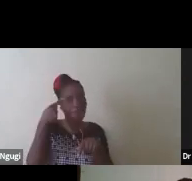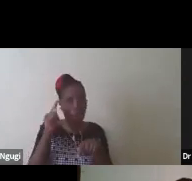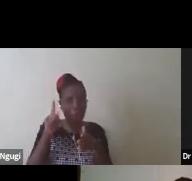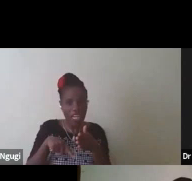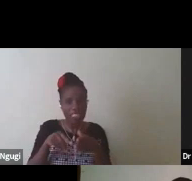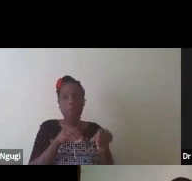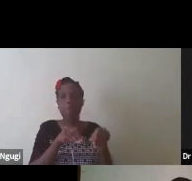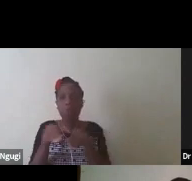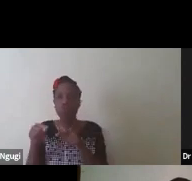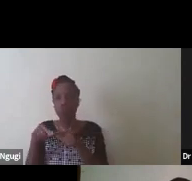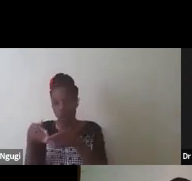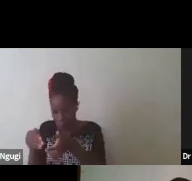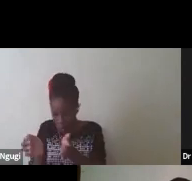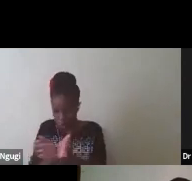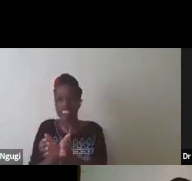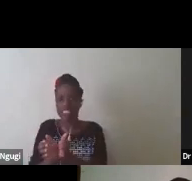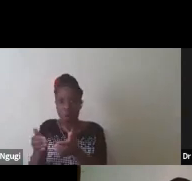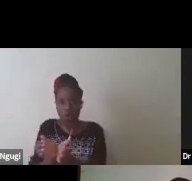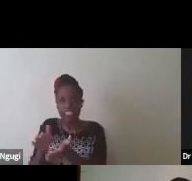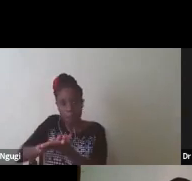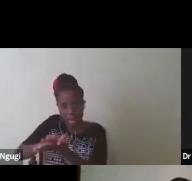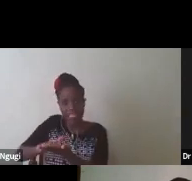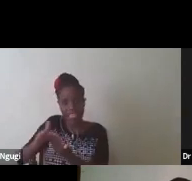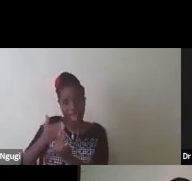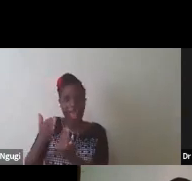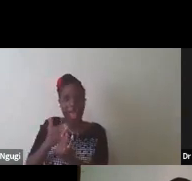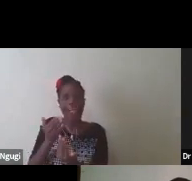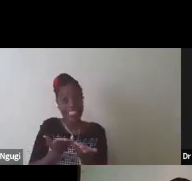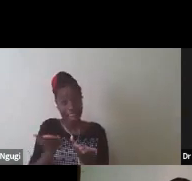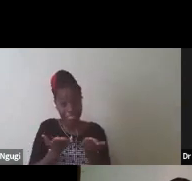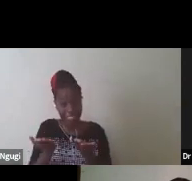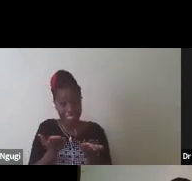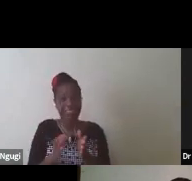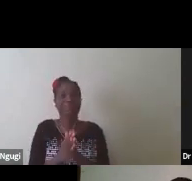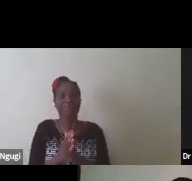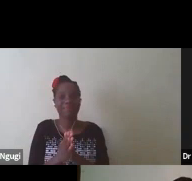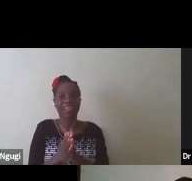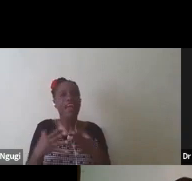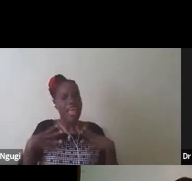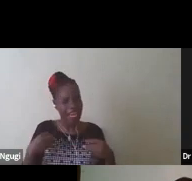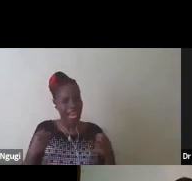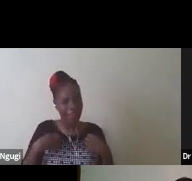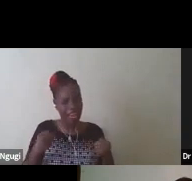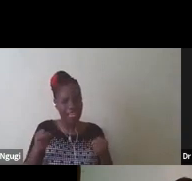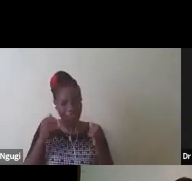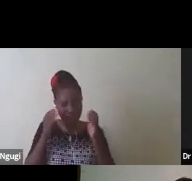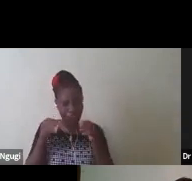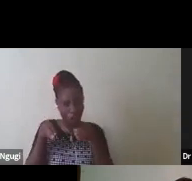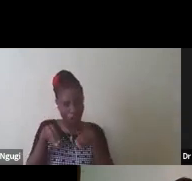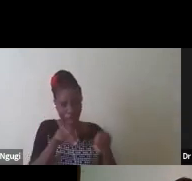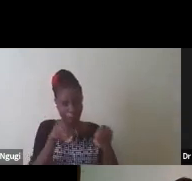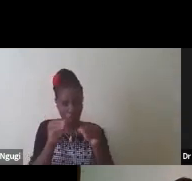institutions. We need to put money now to moving to community-based services, which are recovery-oriented. And at the same time,